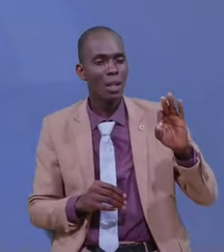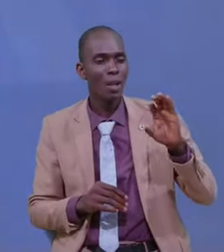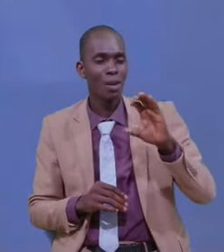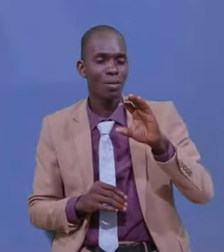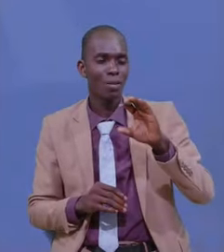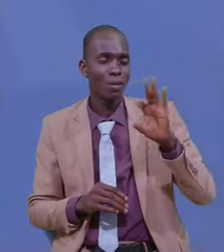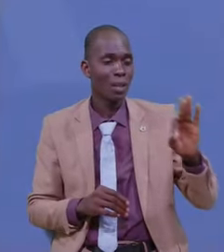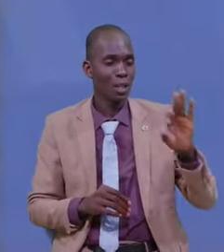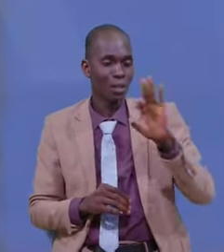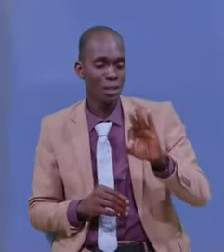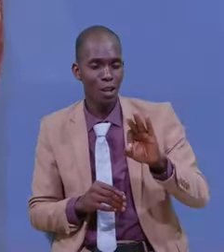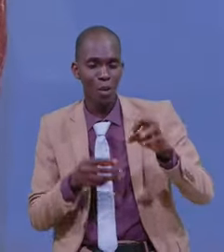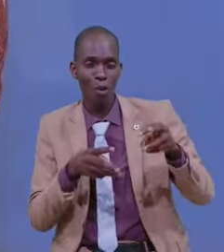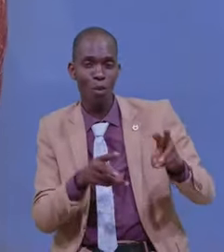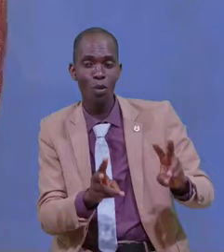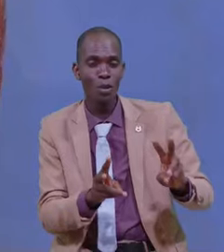999 ways